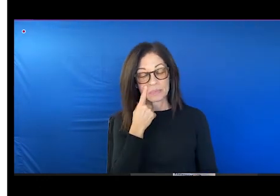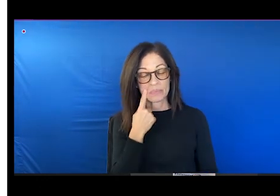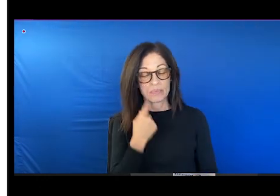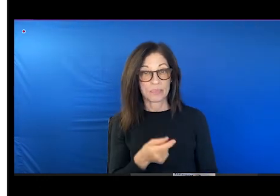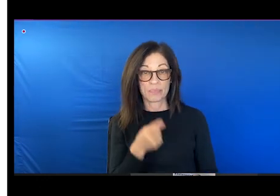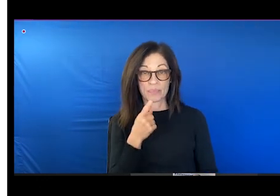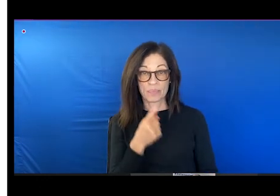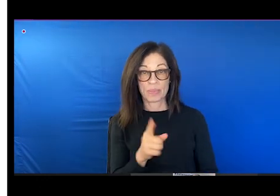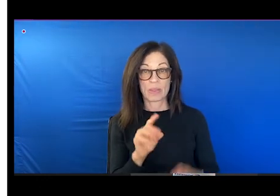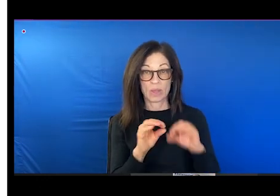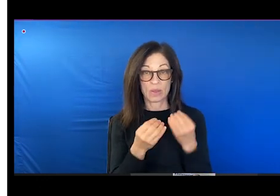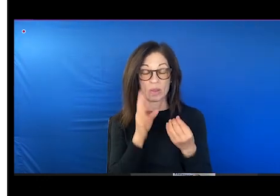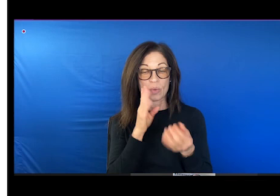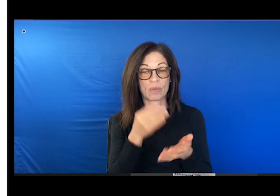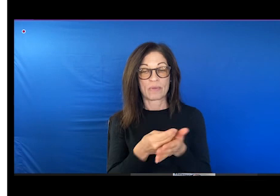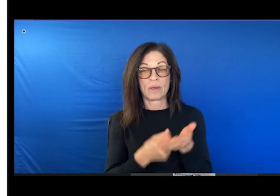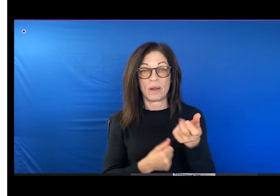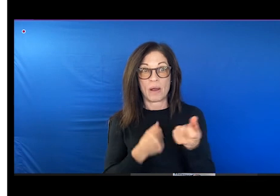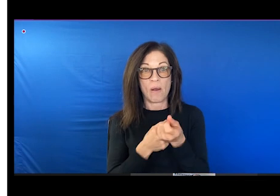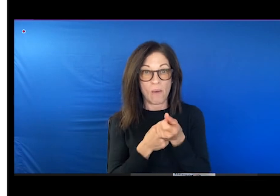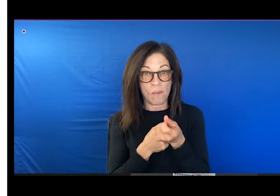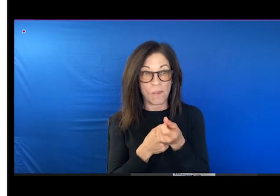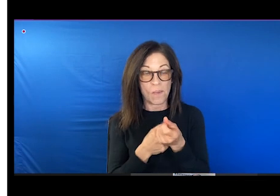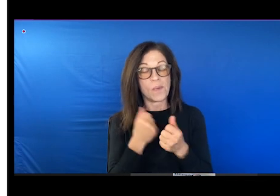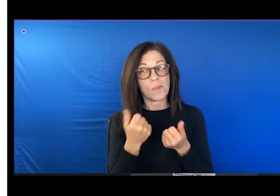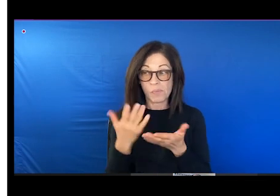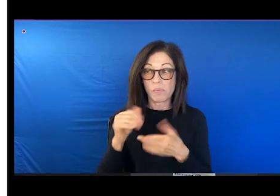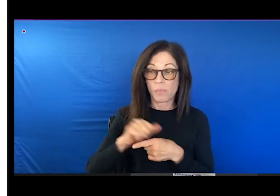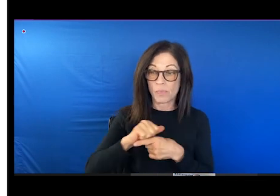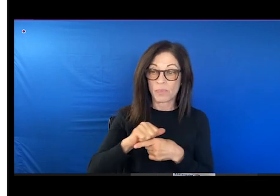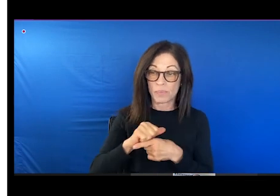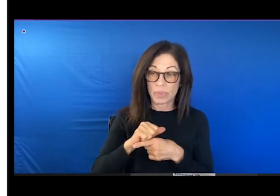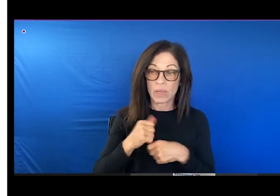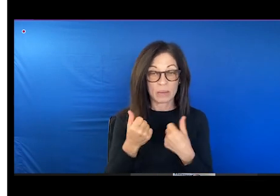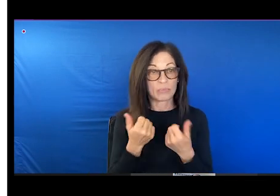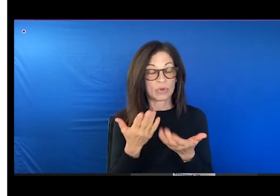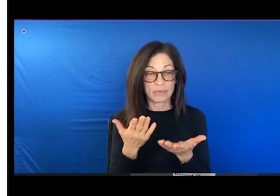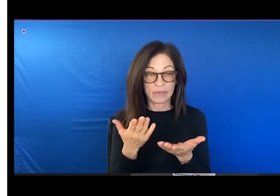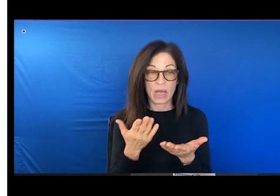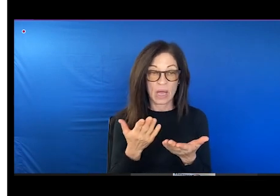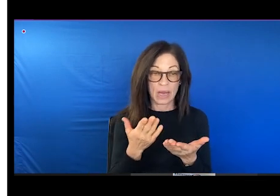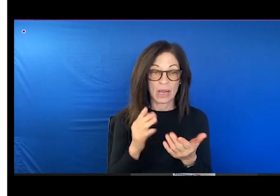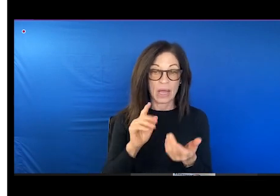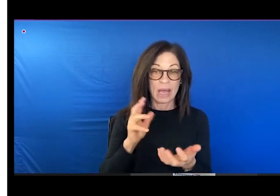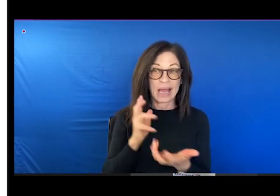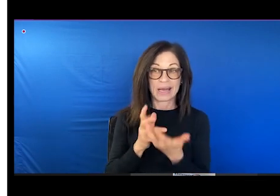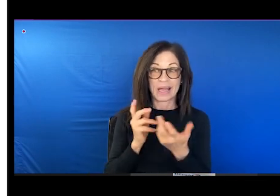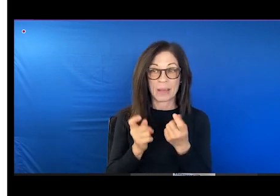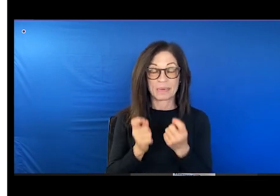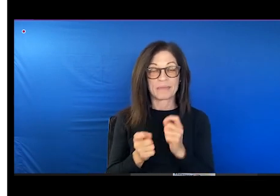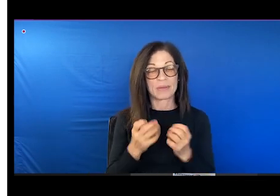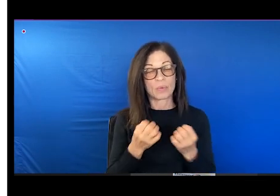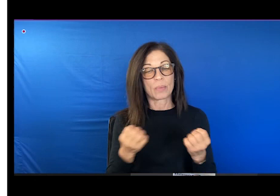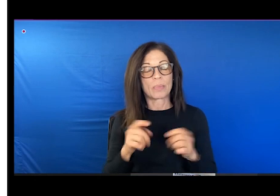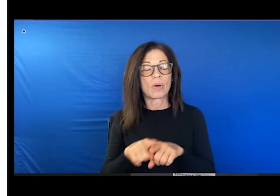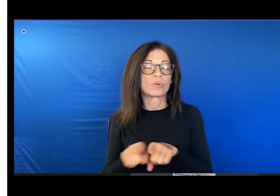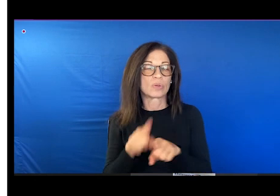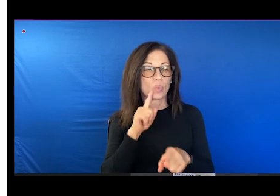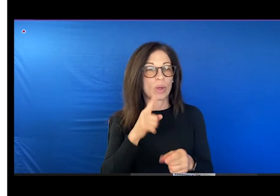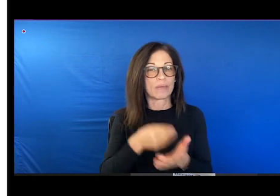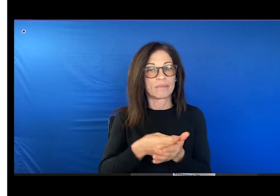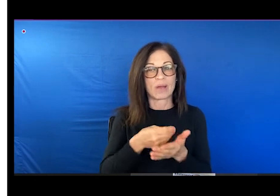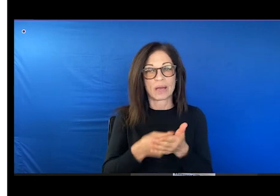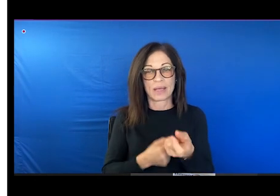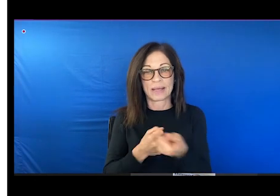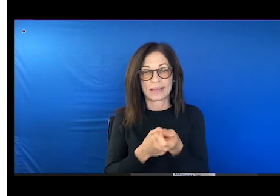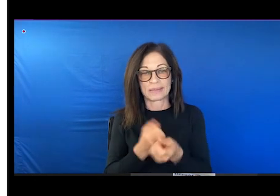so this organization actually finances, not only do they provide training and provide adaptive